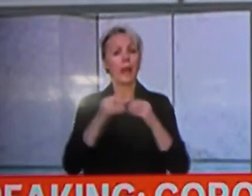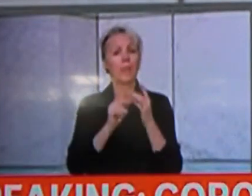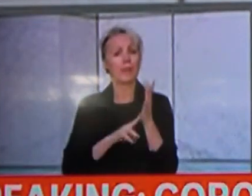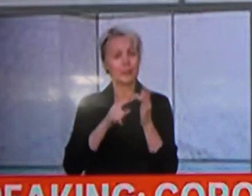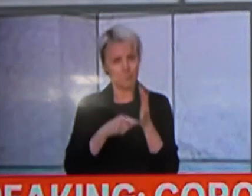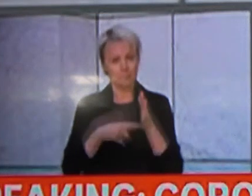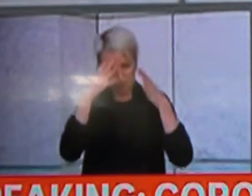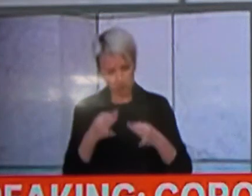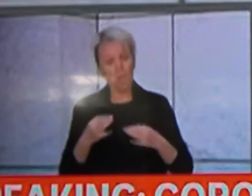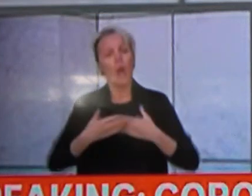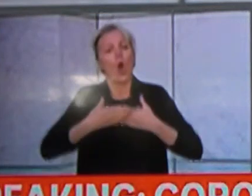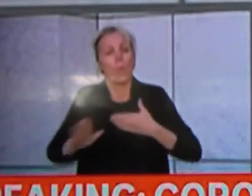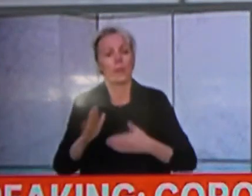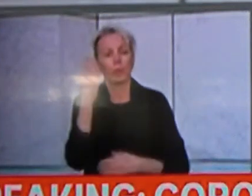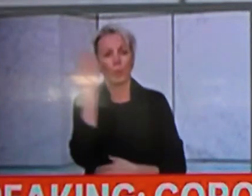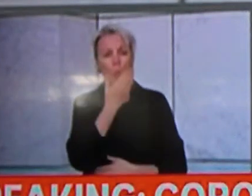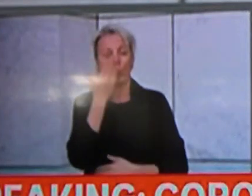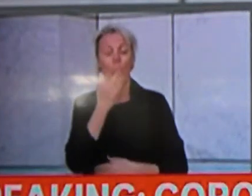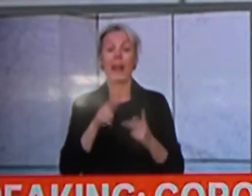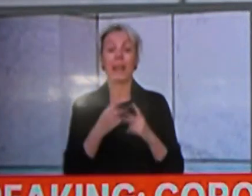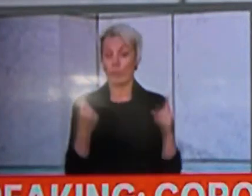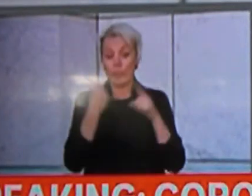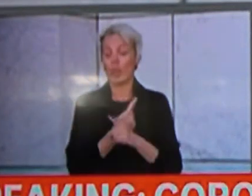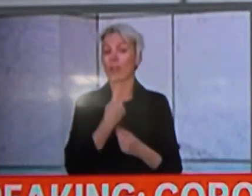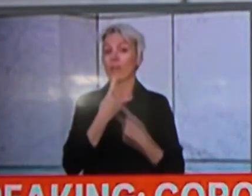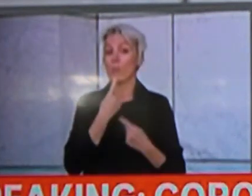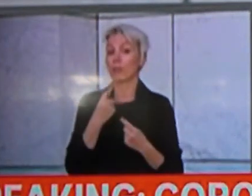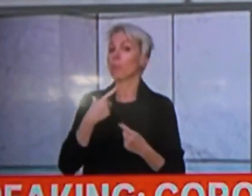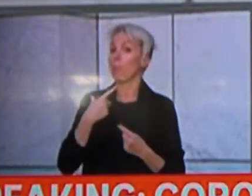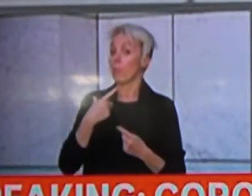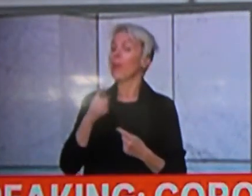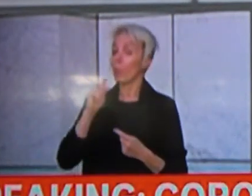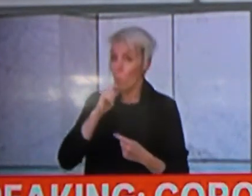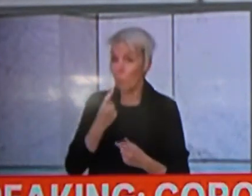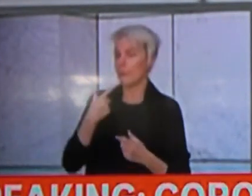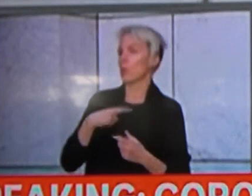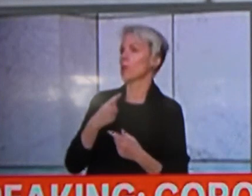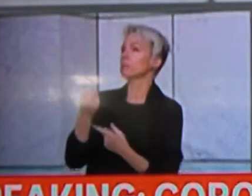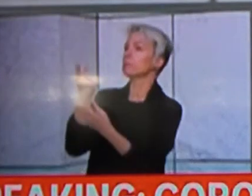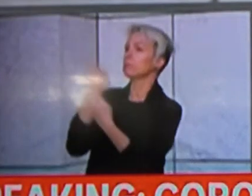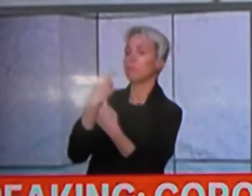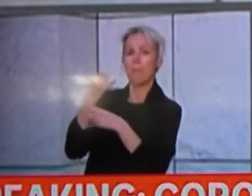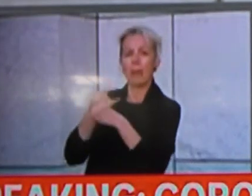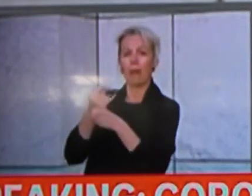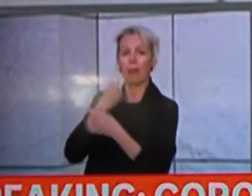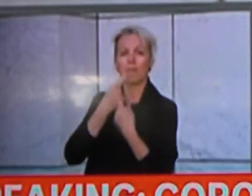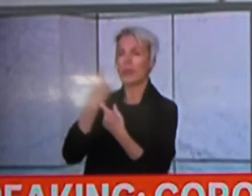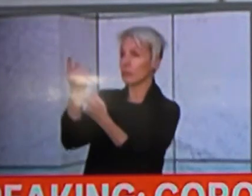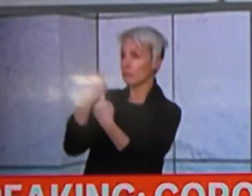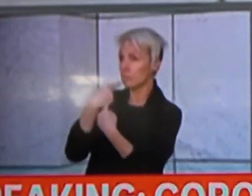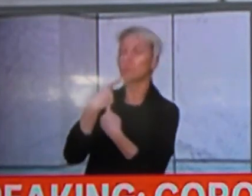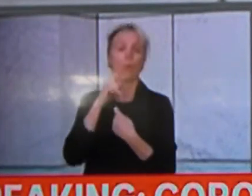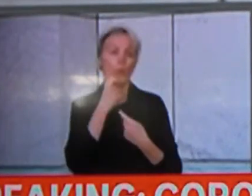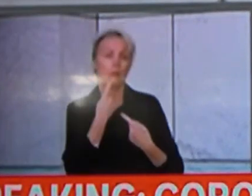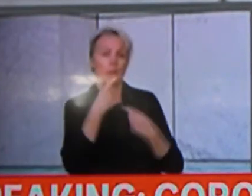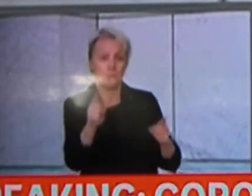that, that would be based on any change to advice we received from the medical experts and any decision that has been made by the National